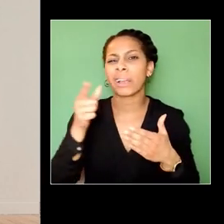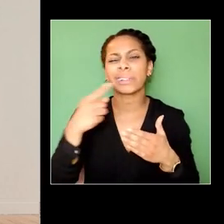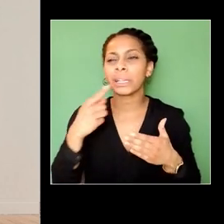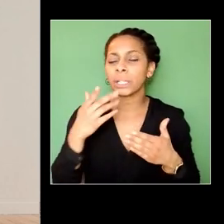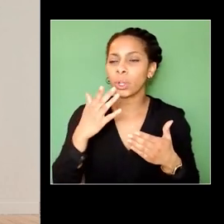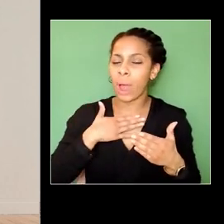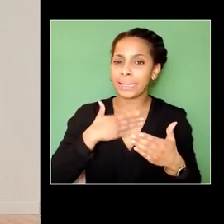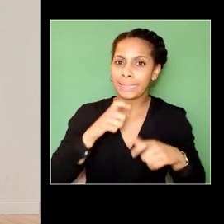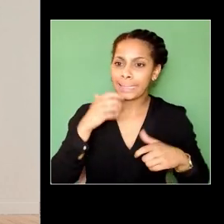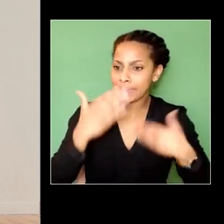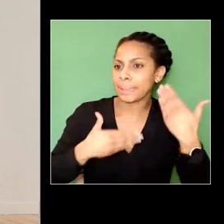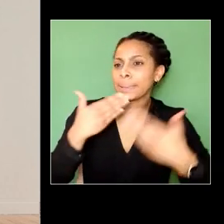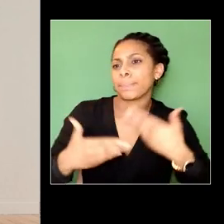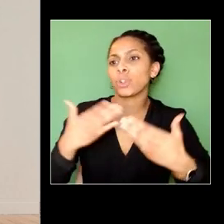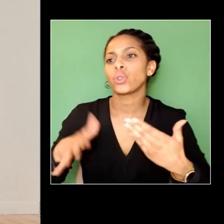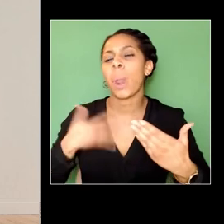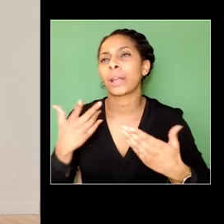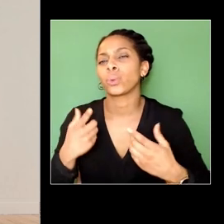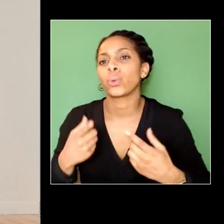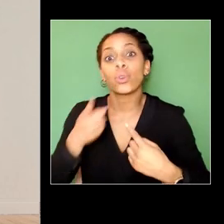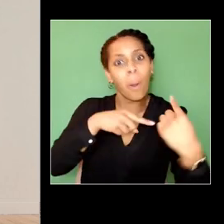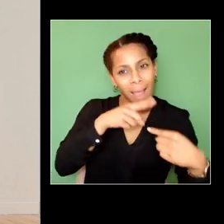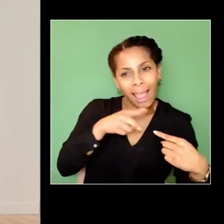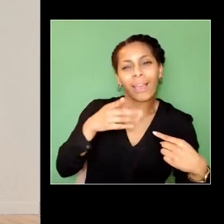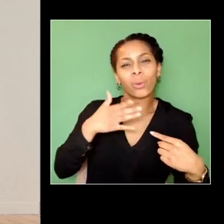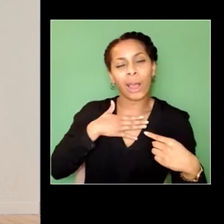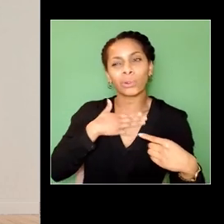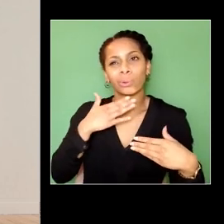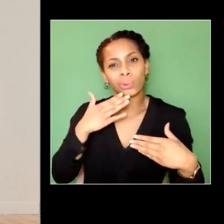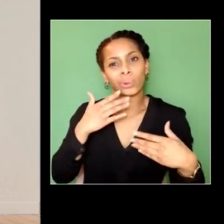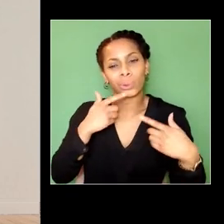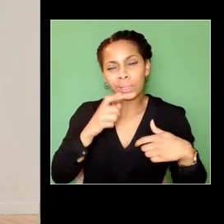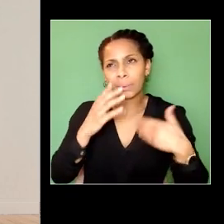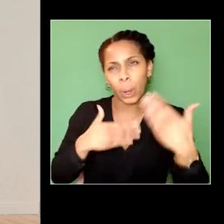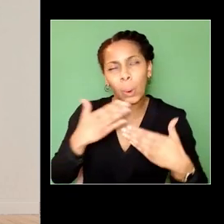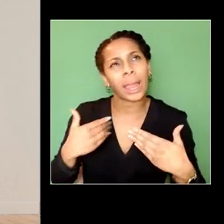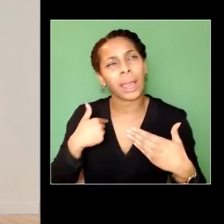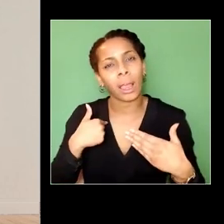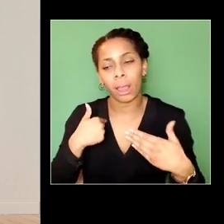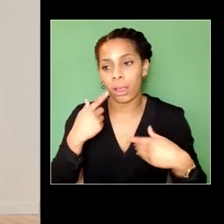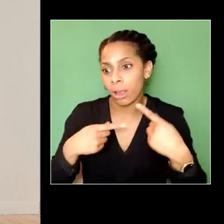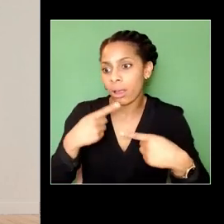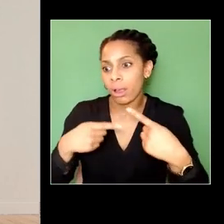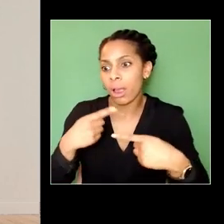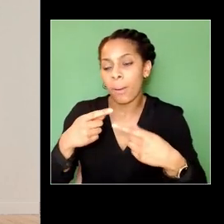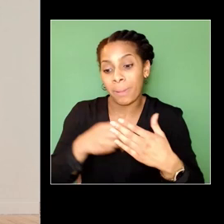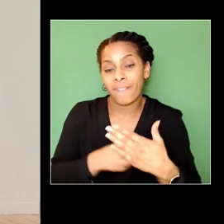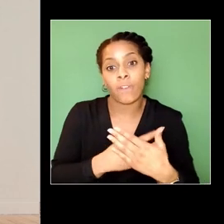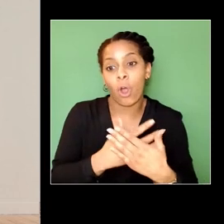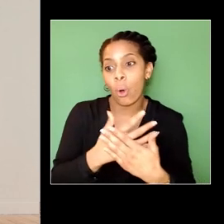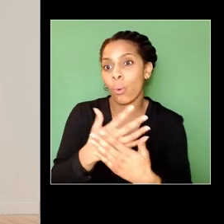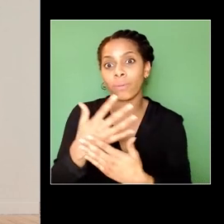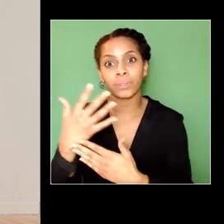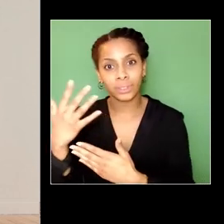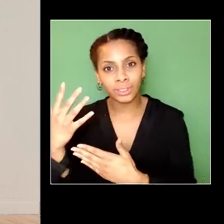right? You like the resolution mm-hmm. of the painting to come with the thinking that in involved it in the moment, but also